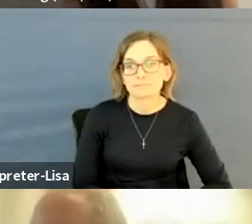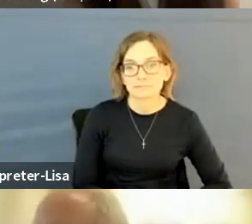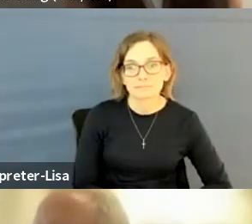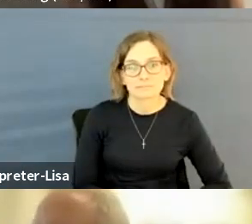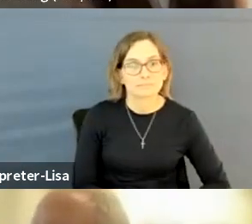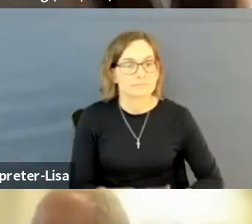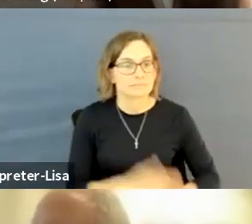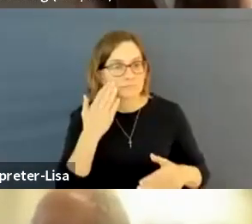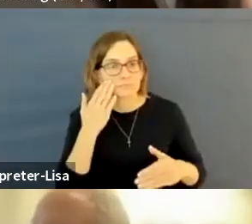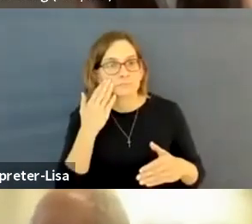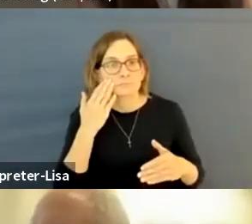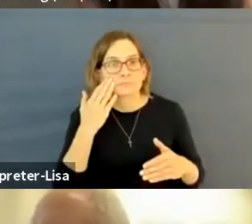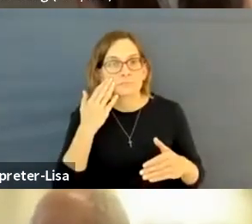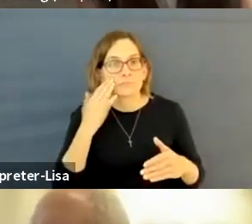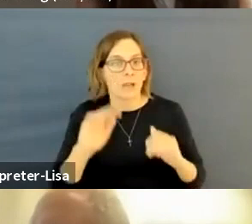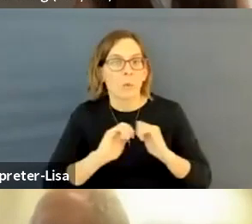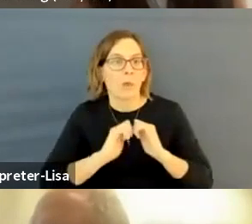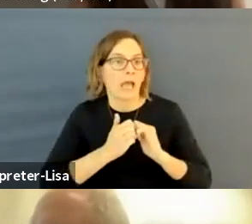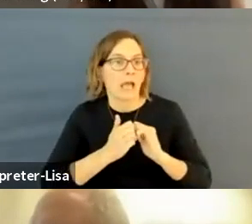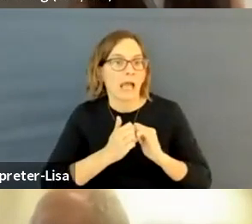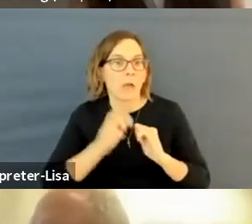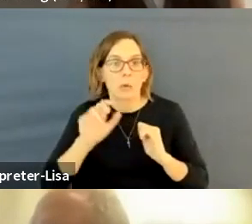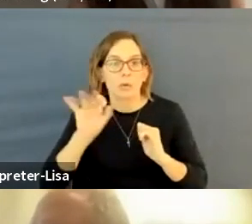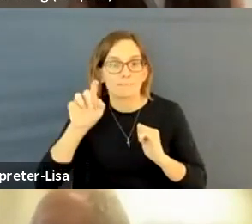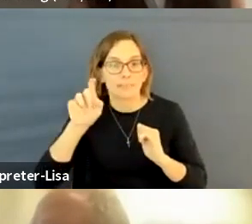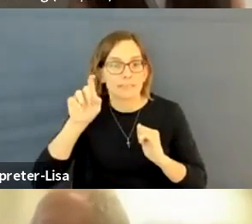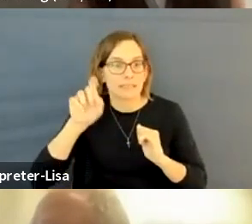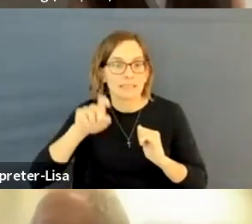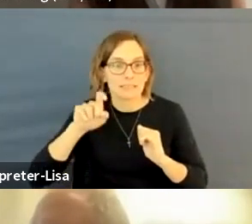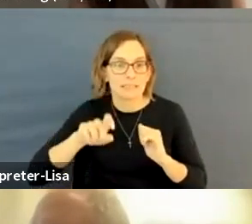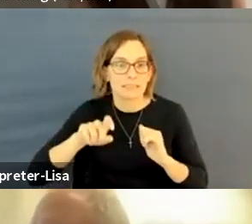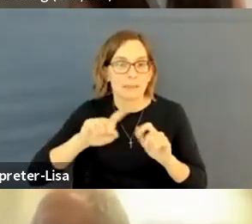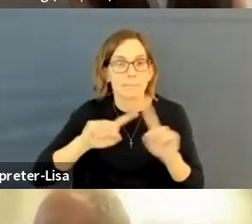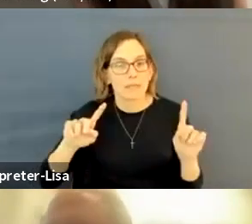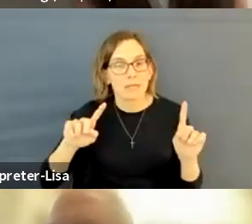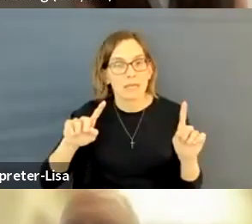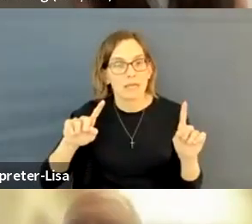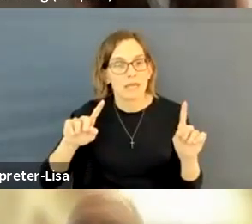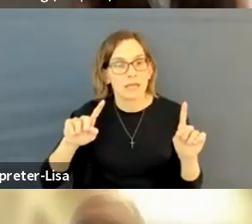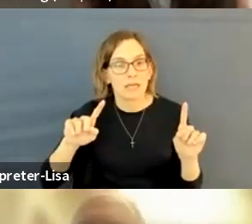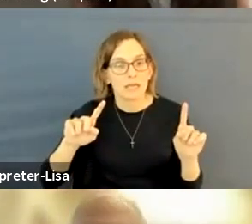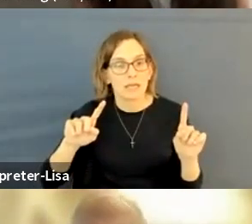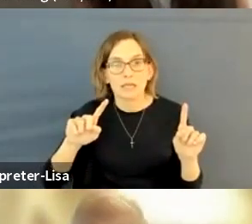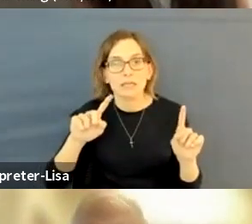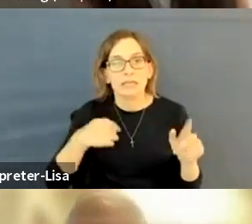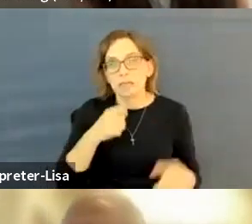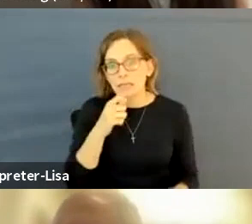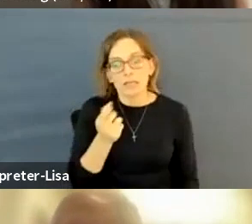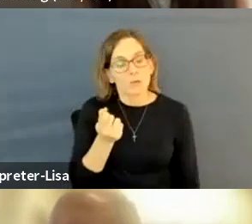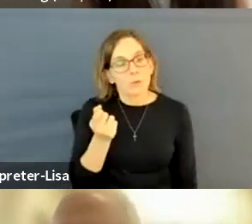I don't know how you would acknowledge this or if it needs to be acknowledged, but I think I just don't understand people. I just don't understand